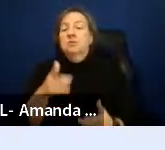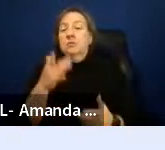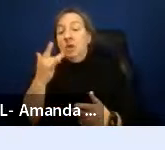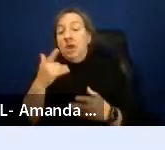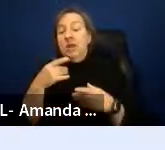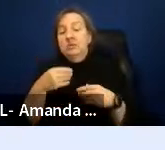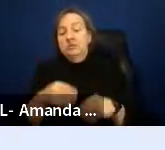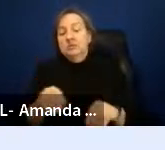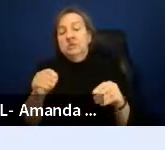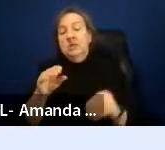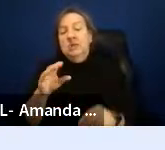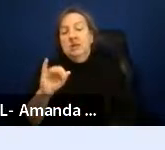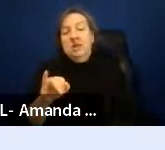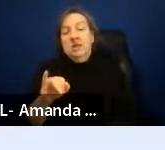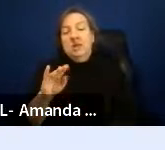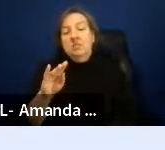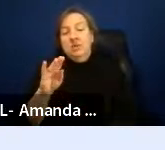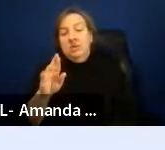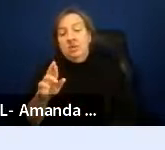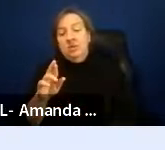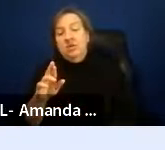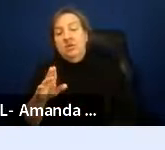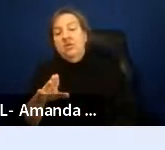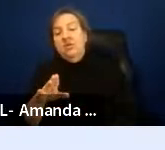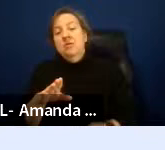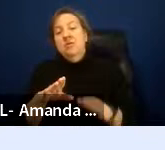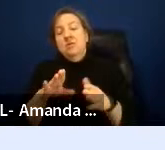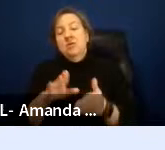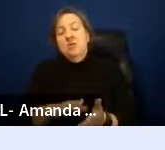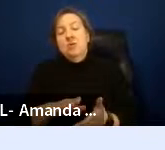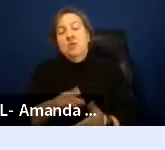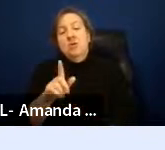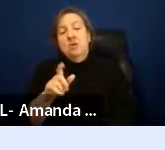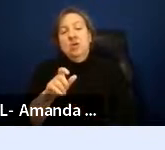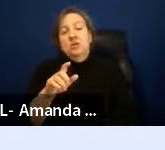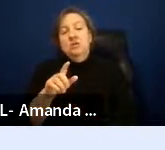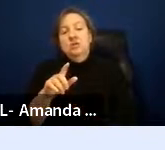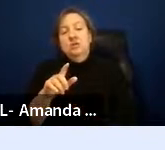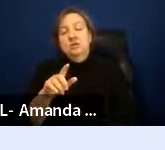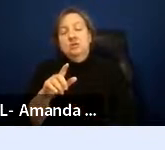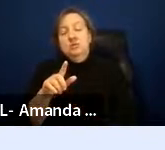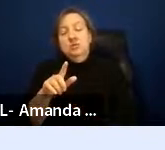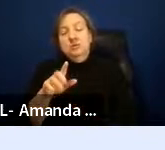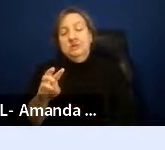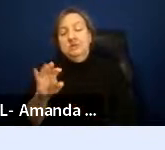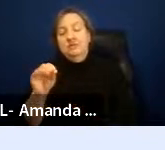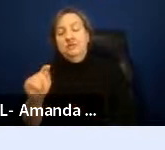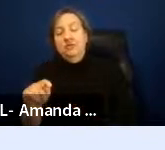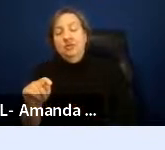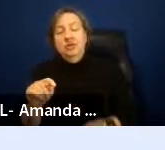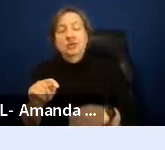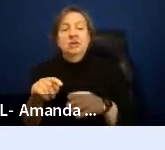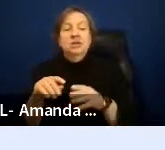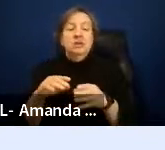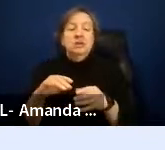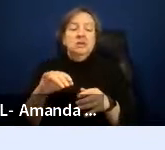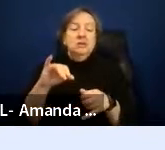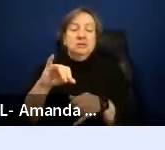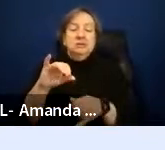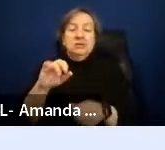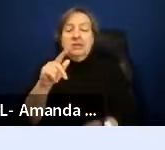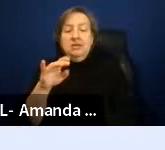lower 116-foot clearance bridge designs. The IBR is beyond redemption.